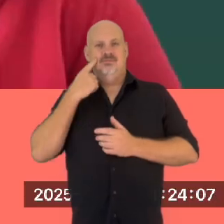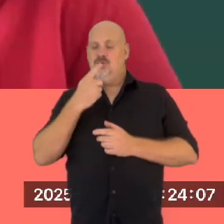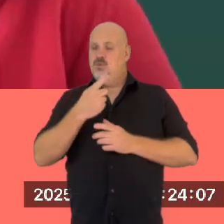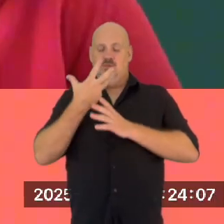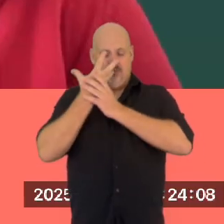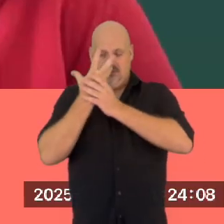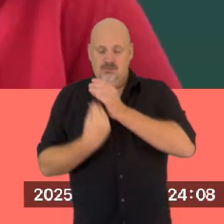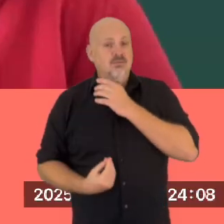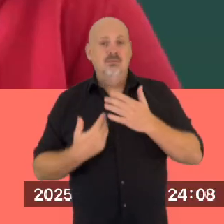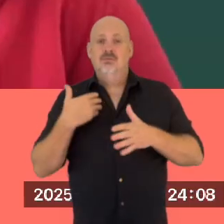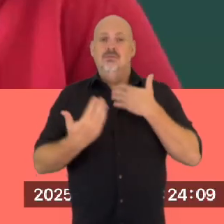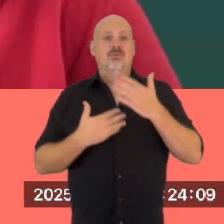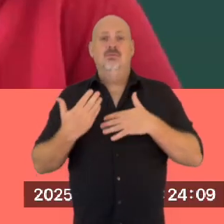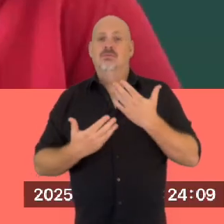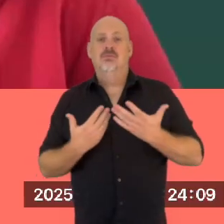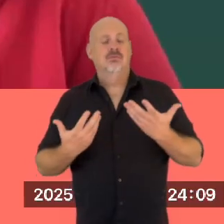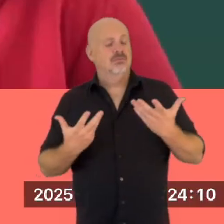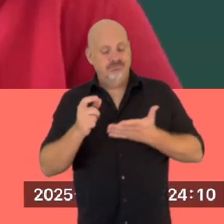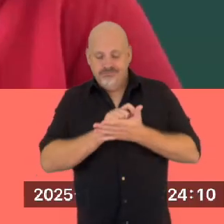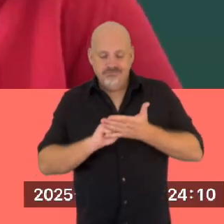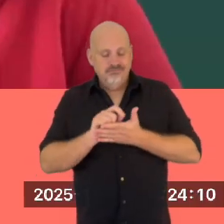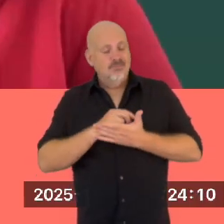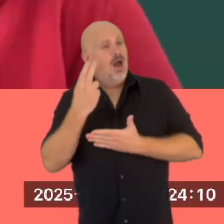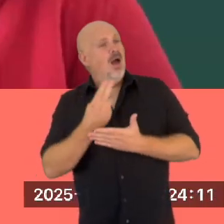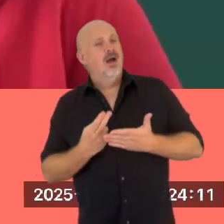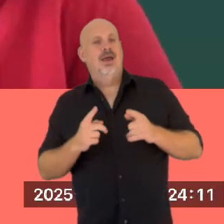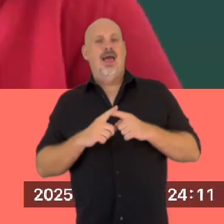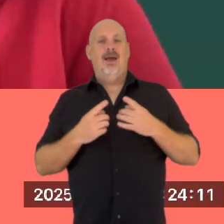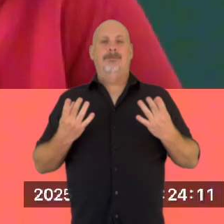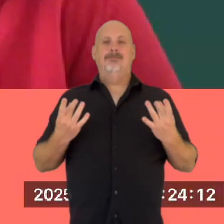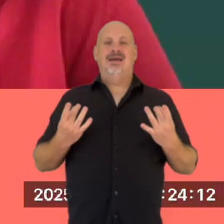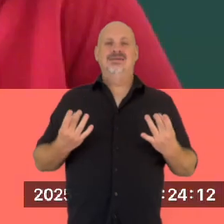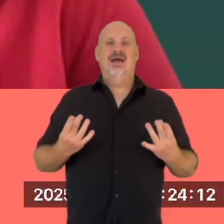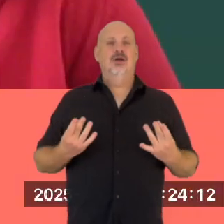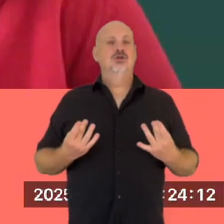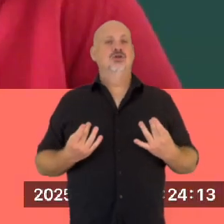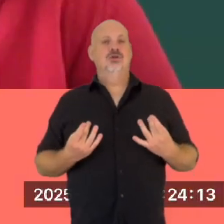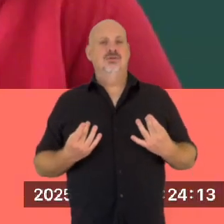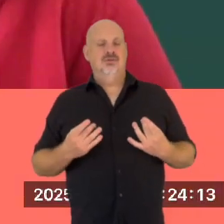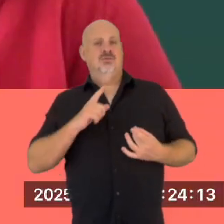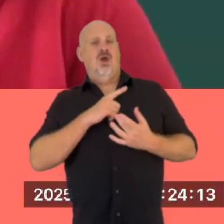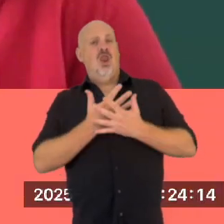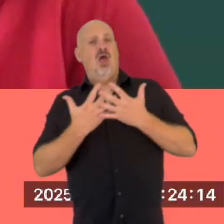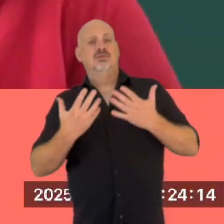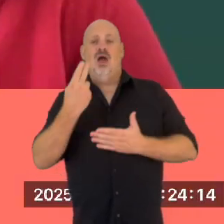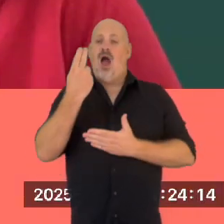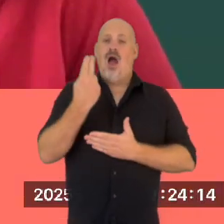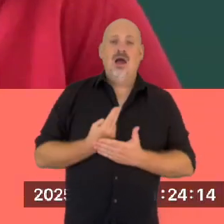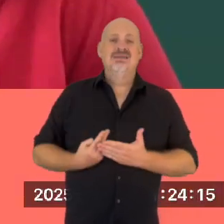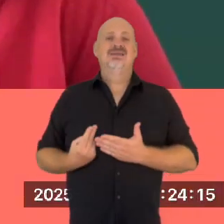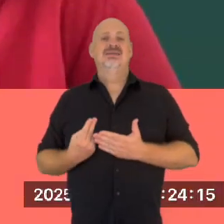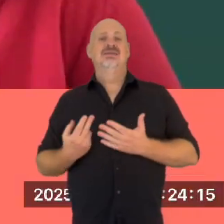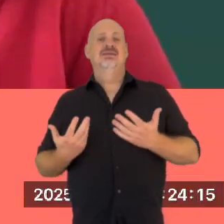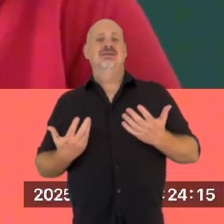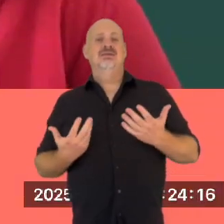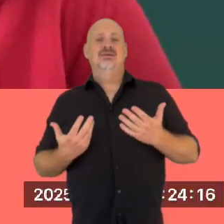that when you kind of begin to lose yourself into that sort of slightly meditative aspect of drawing and art, which is